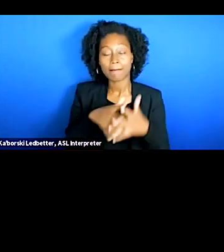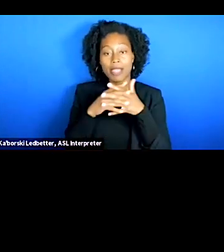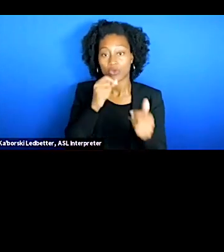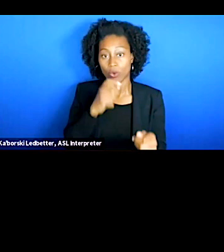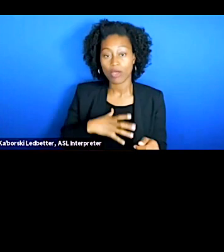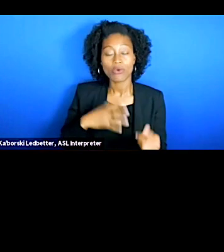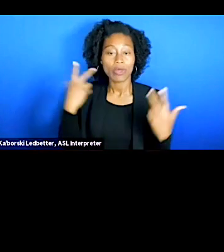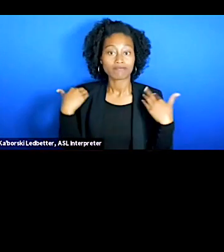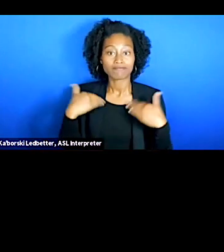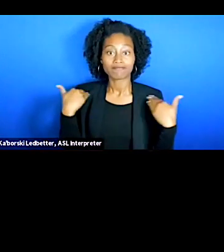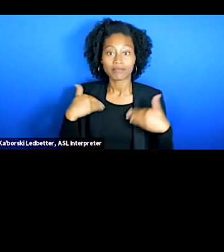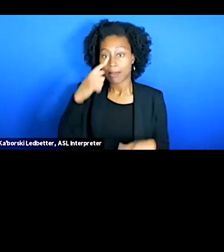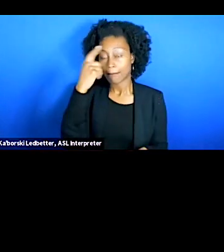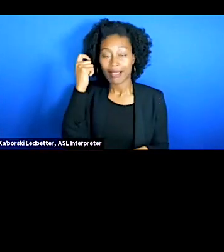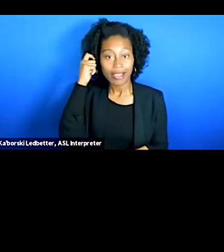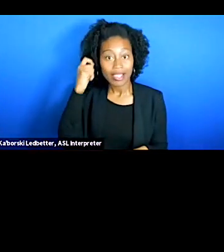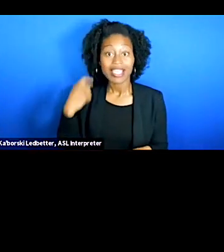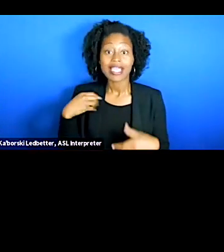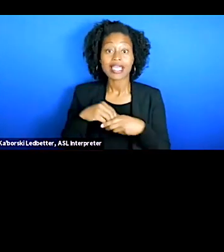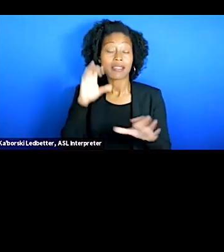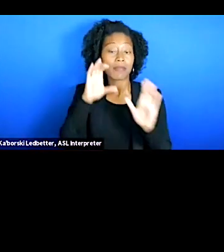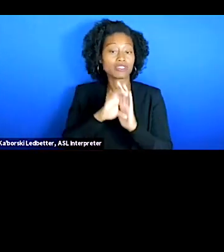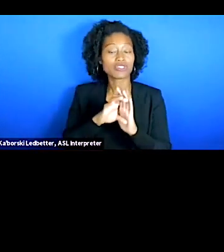in the photo, I am wearing a gray blazer.